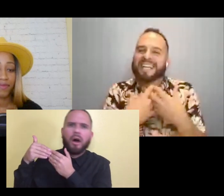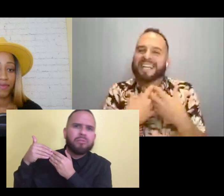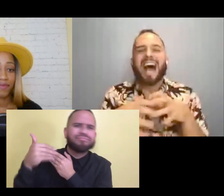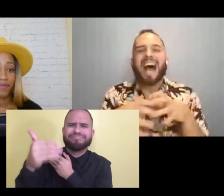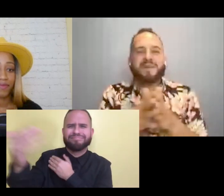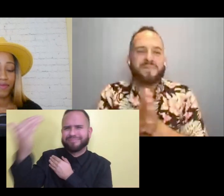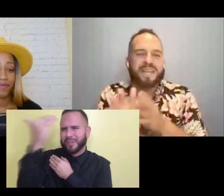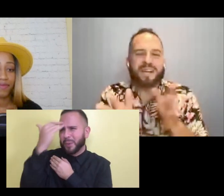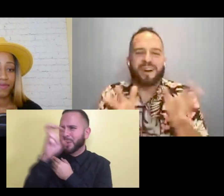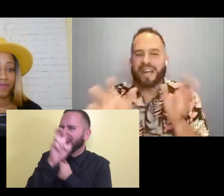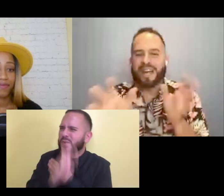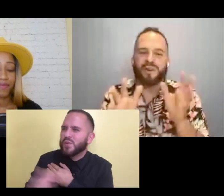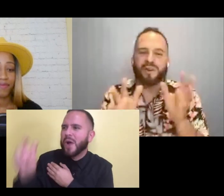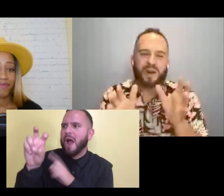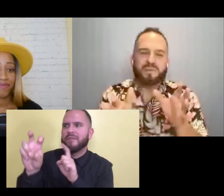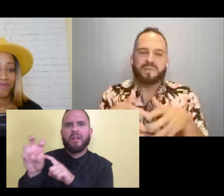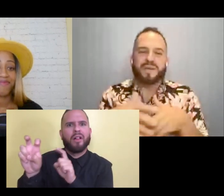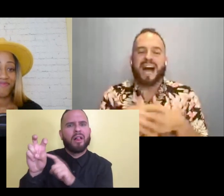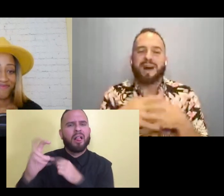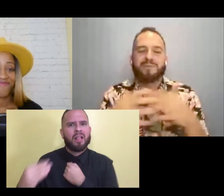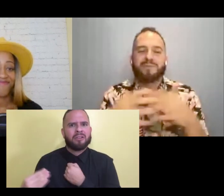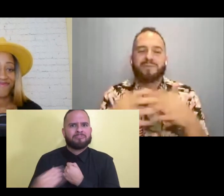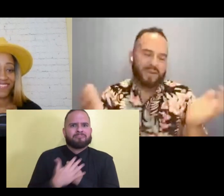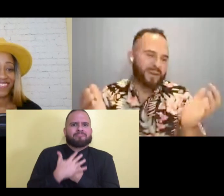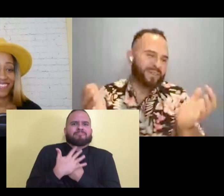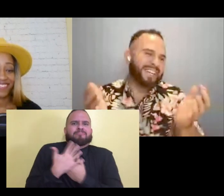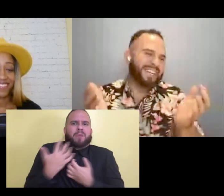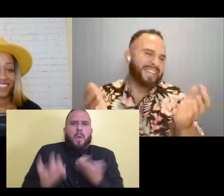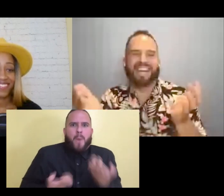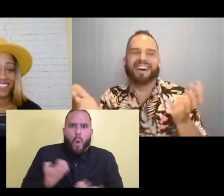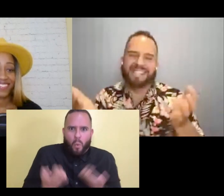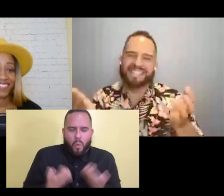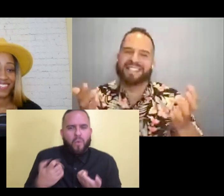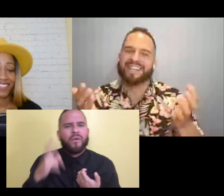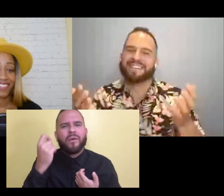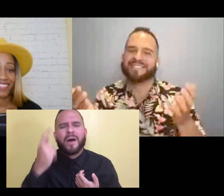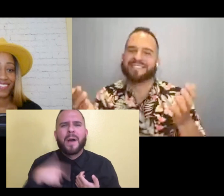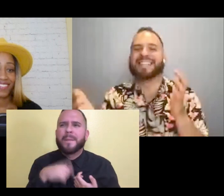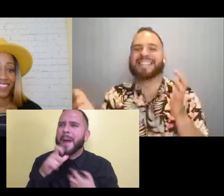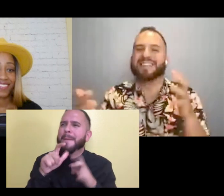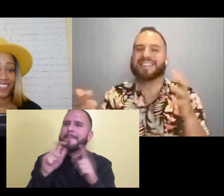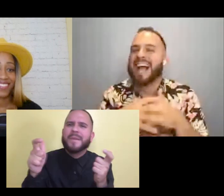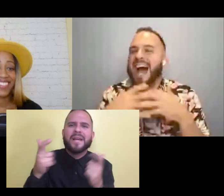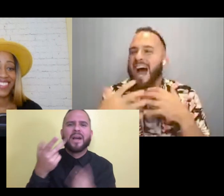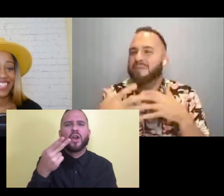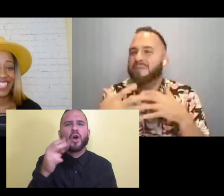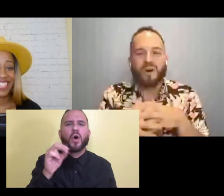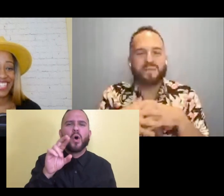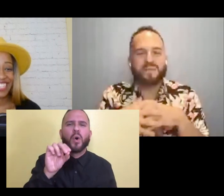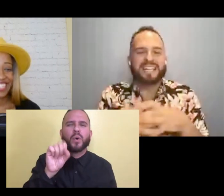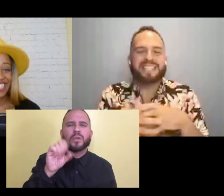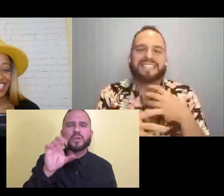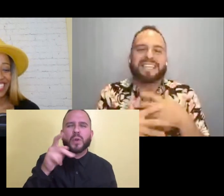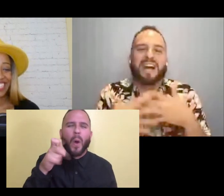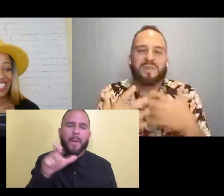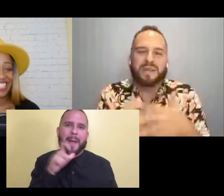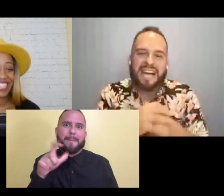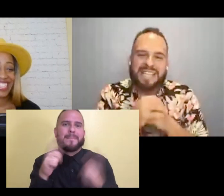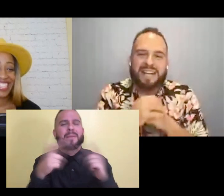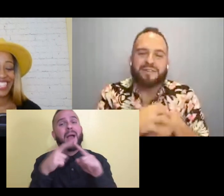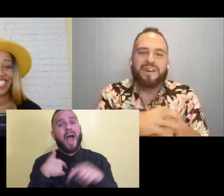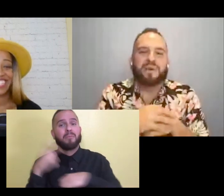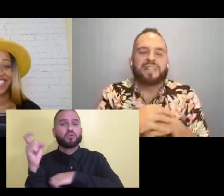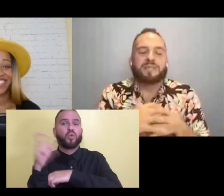emotion. And I'm not big on like horoscopes, but I'm a Scorpio. It always sounds dumb saying that, but I'm a Scorpio, and I think the thing I